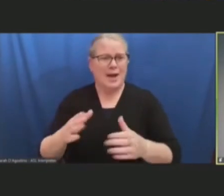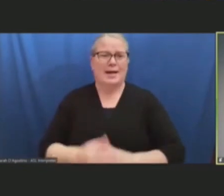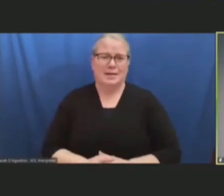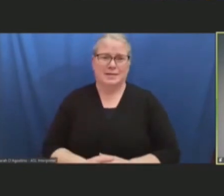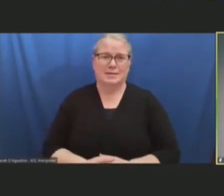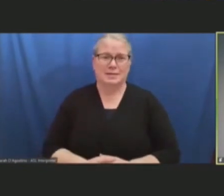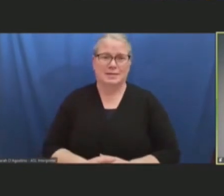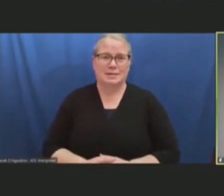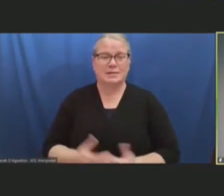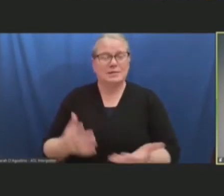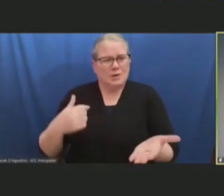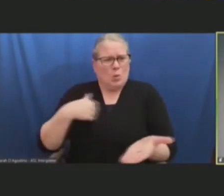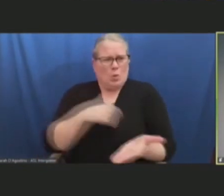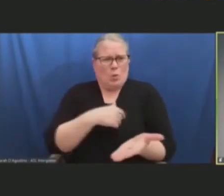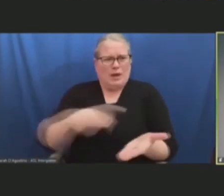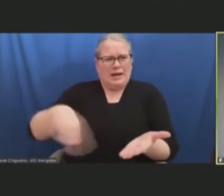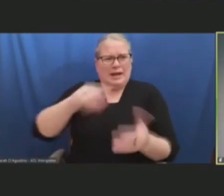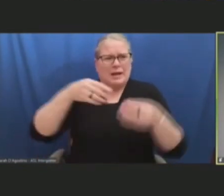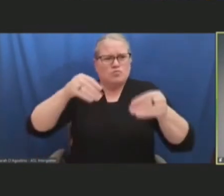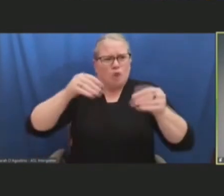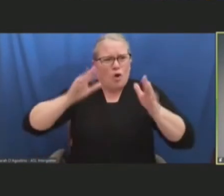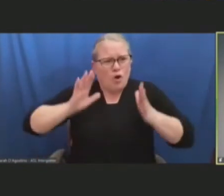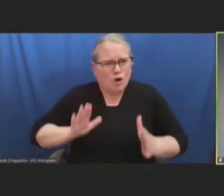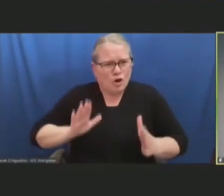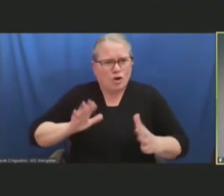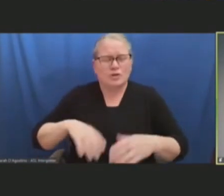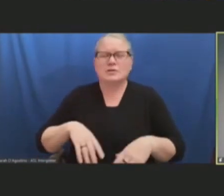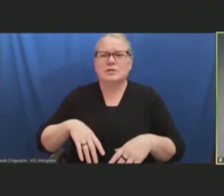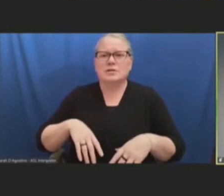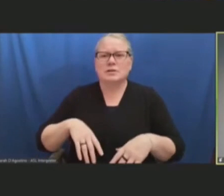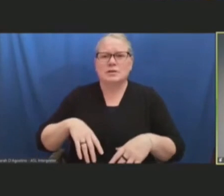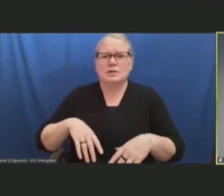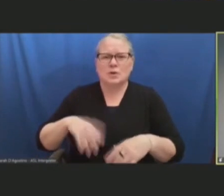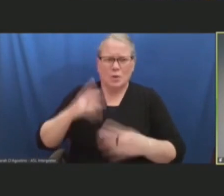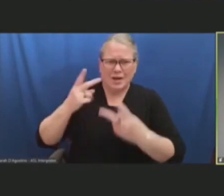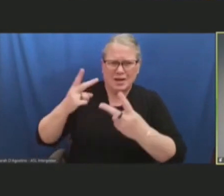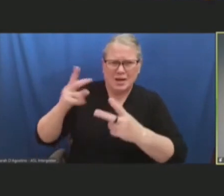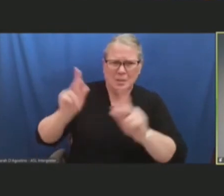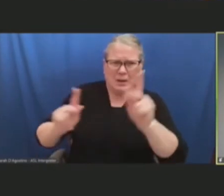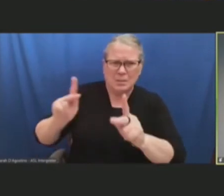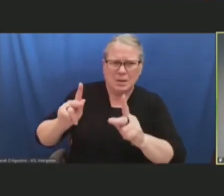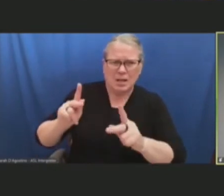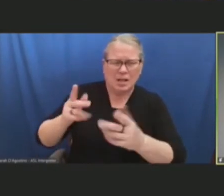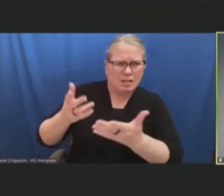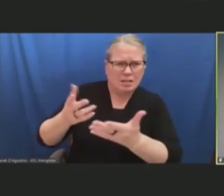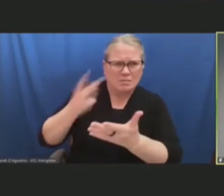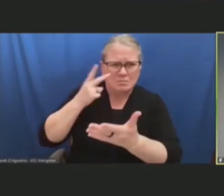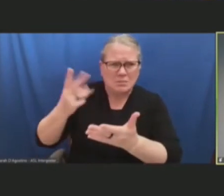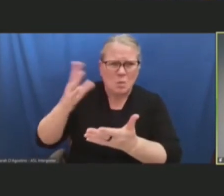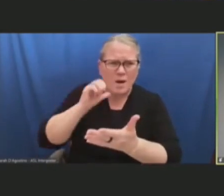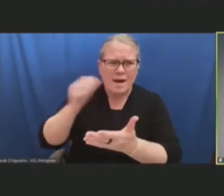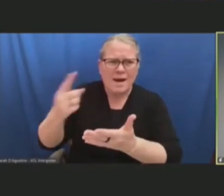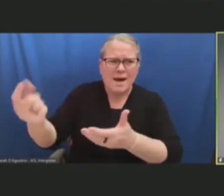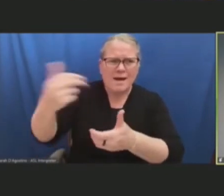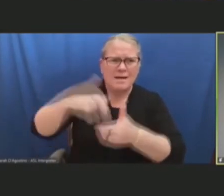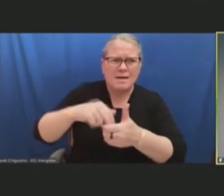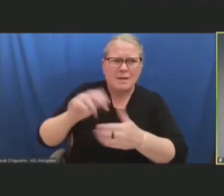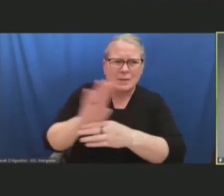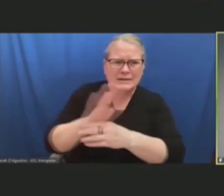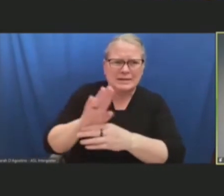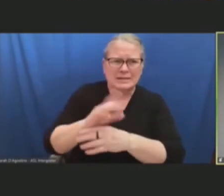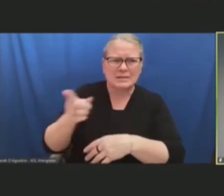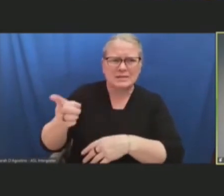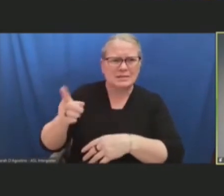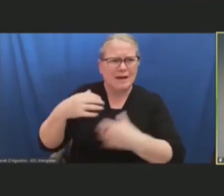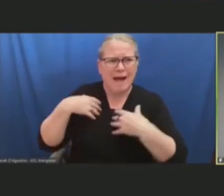brokers, looking at individuals in the community and saying, why aren't you not in the business? Why don't you have health insurance?